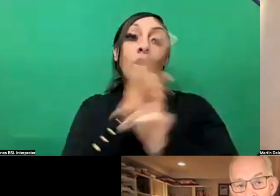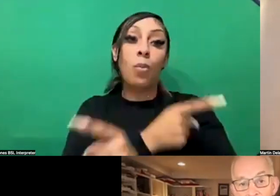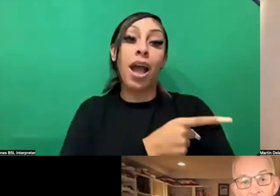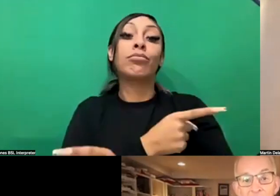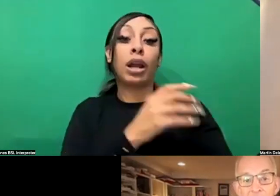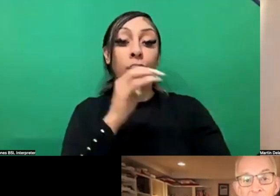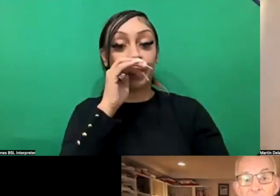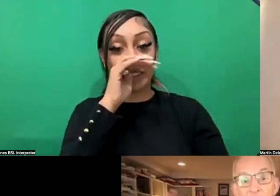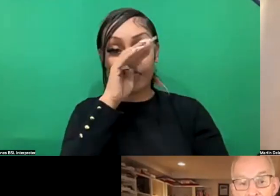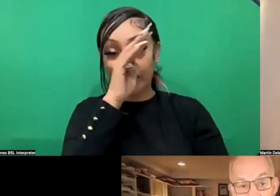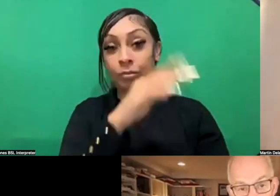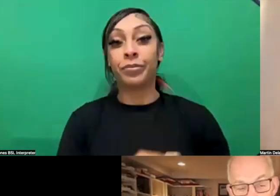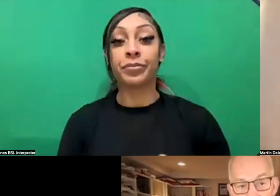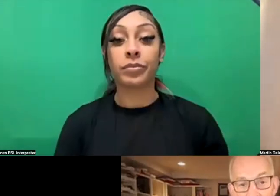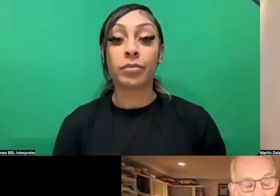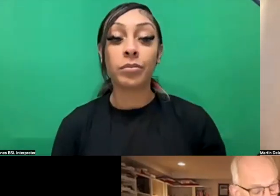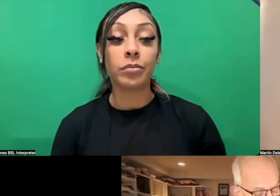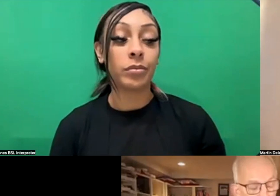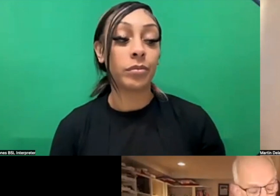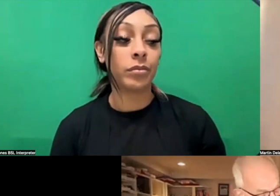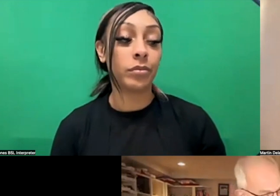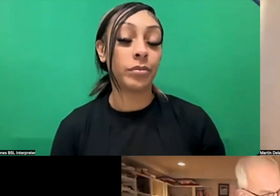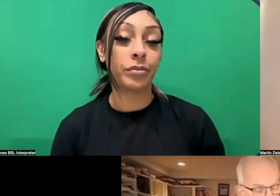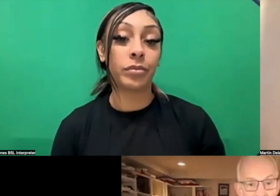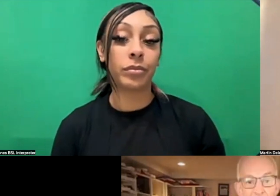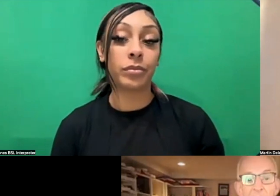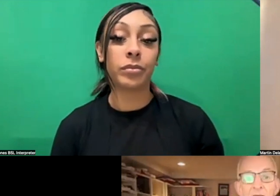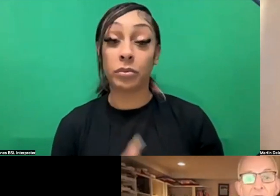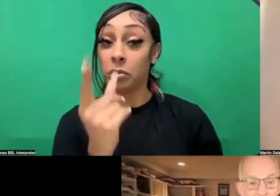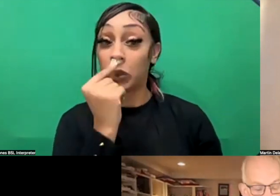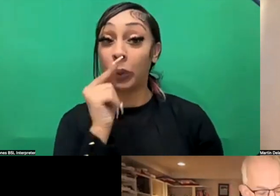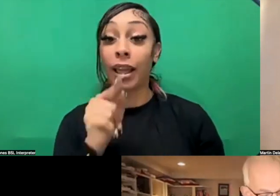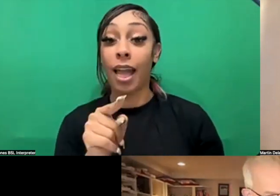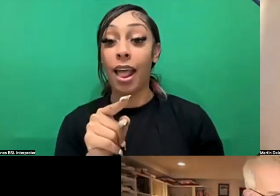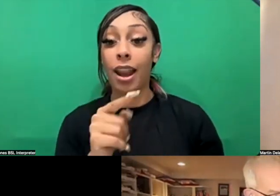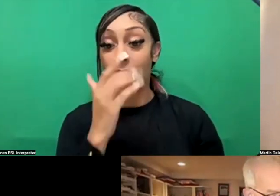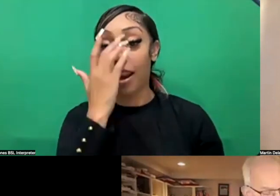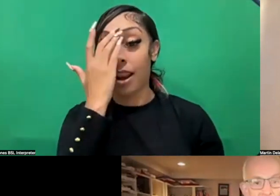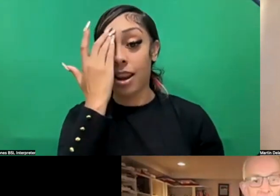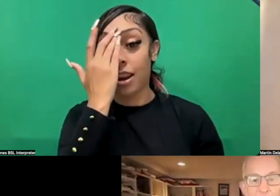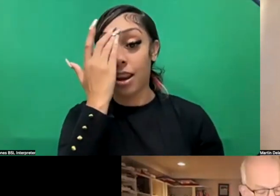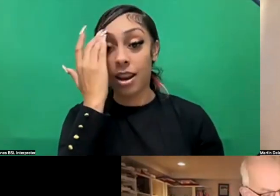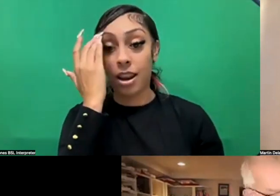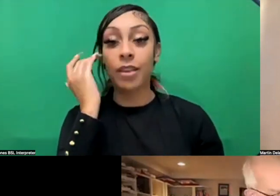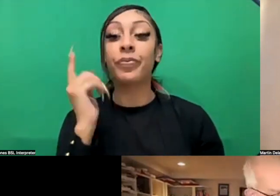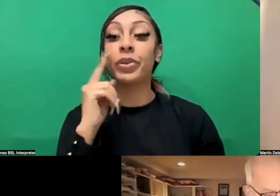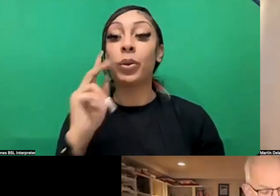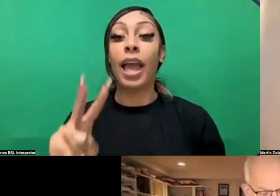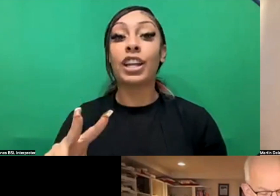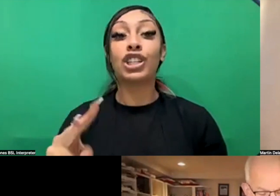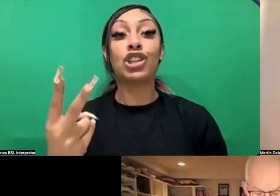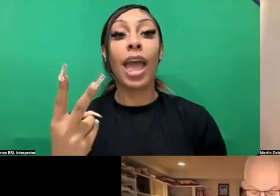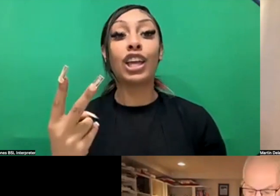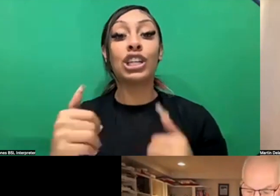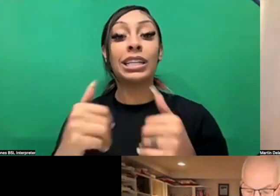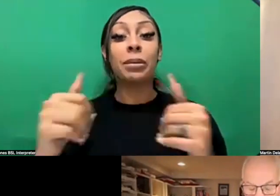solo flute sound or something on the right. You can do that, and you can change the split point.